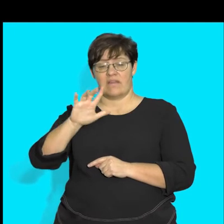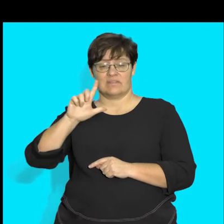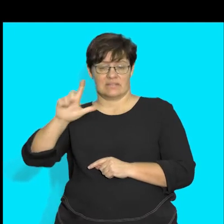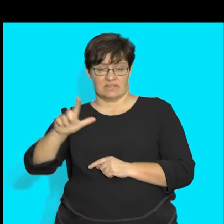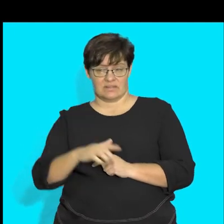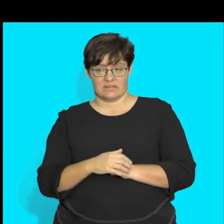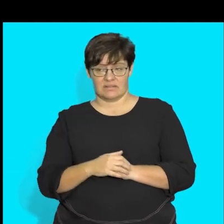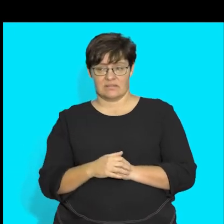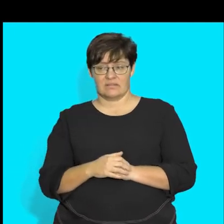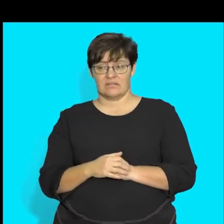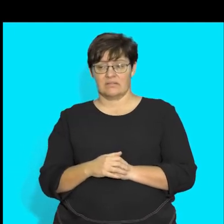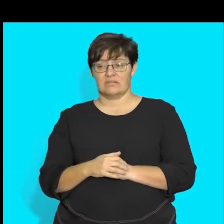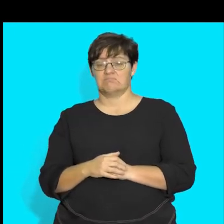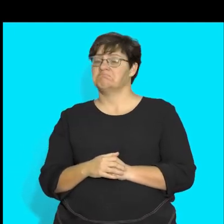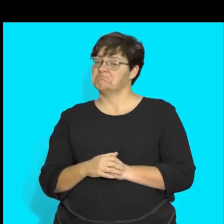116,57, and